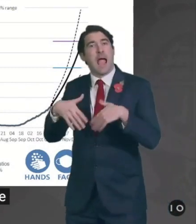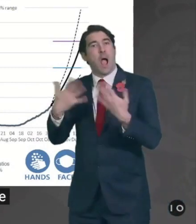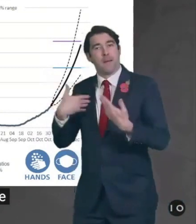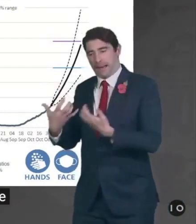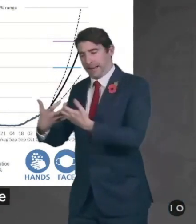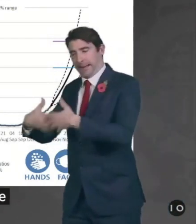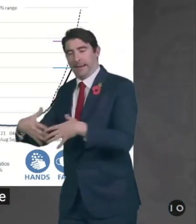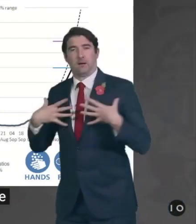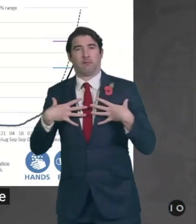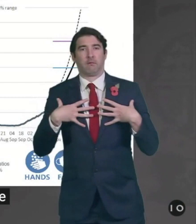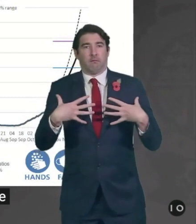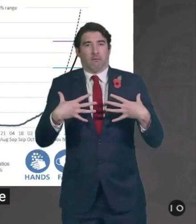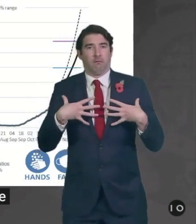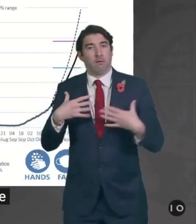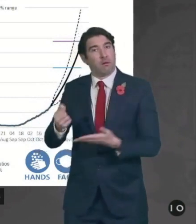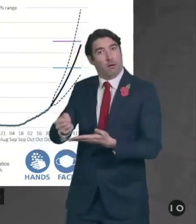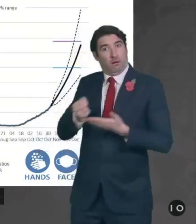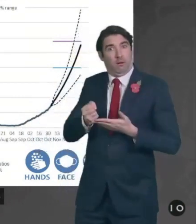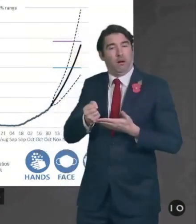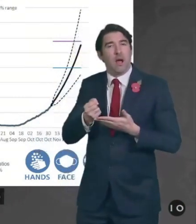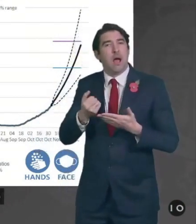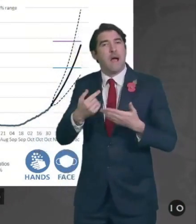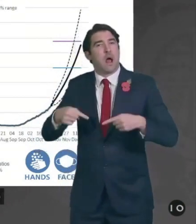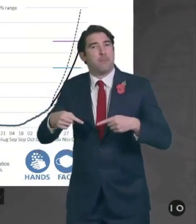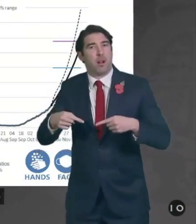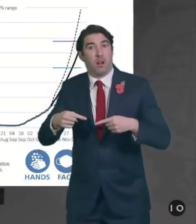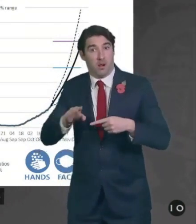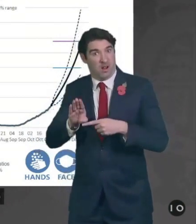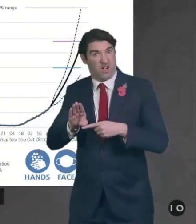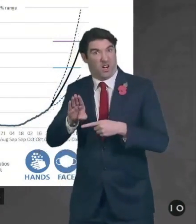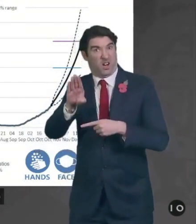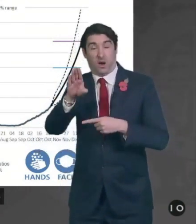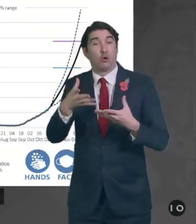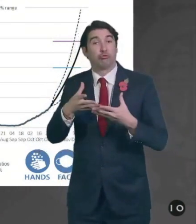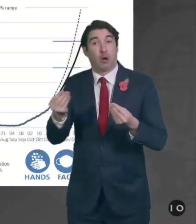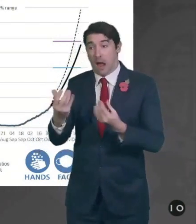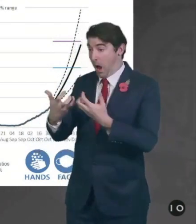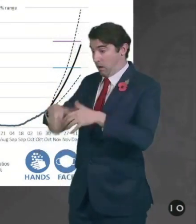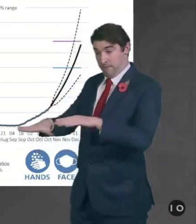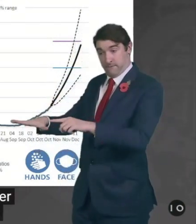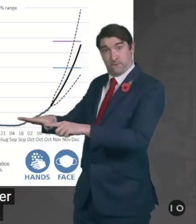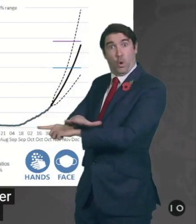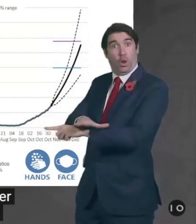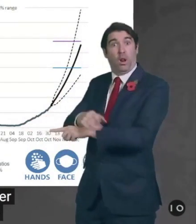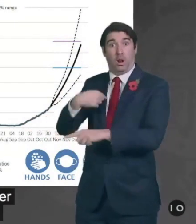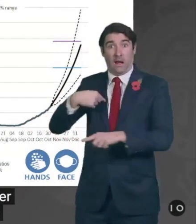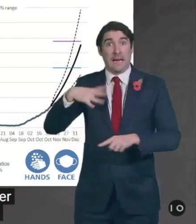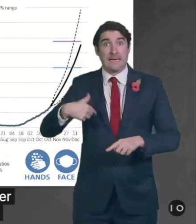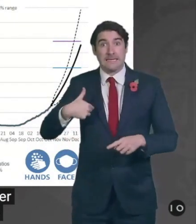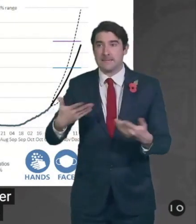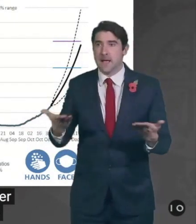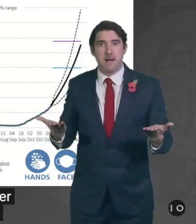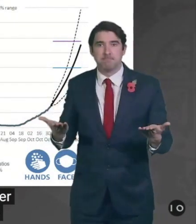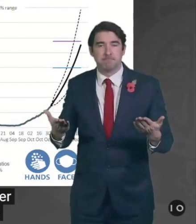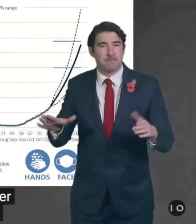get breached a little bit earlier. So this is a picture of what the NHS pressures would look like under the scenarios